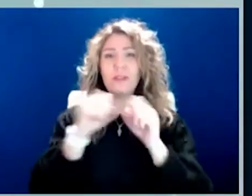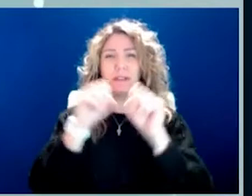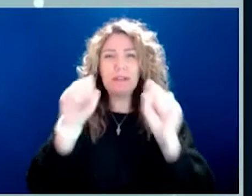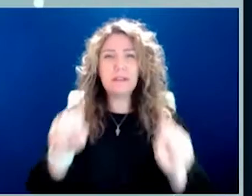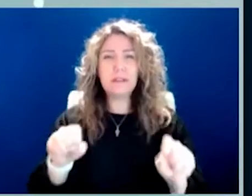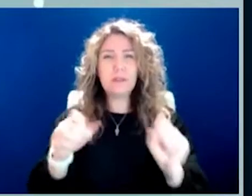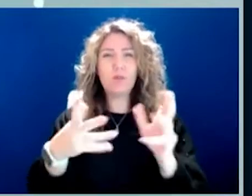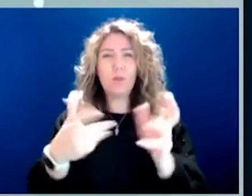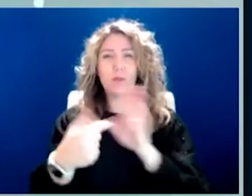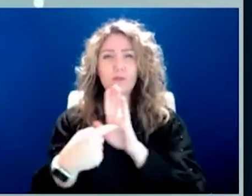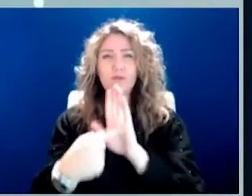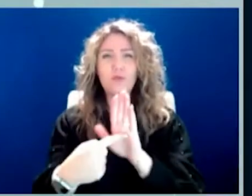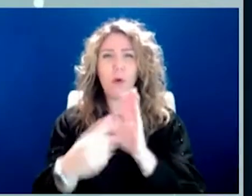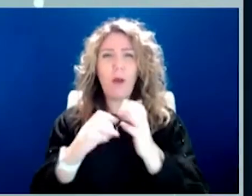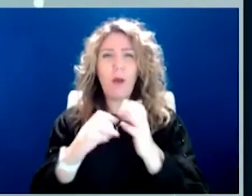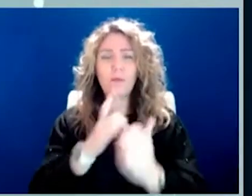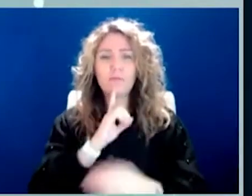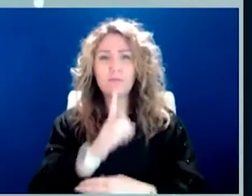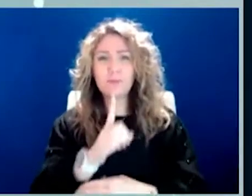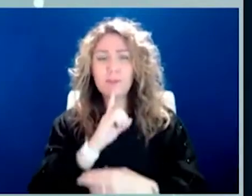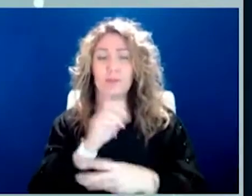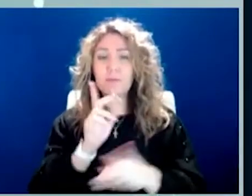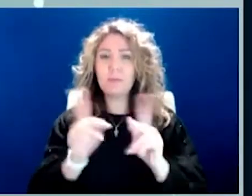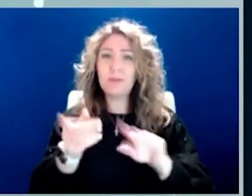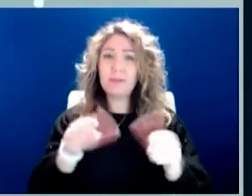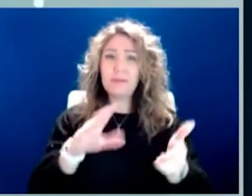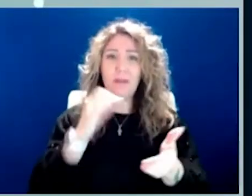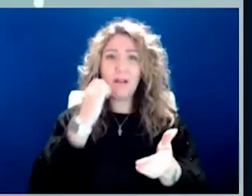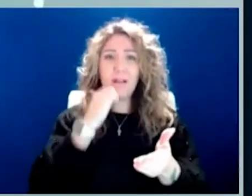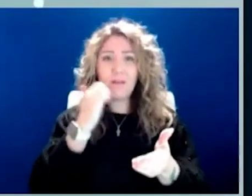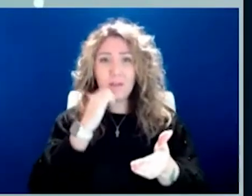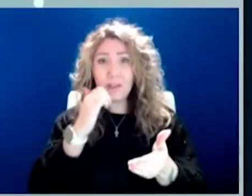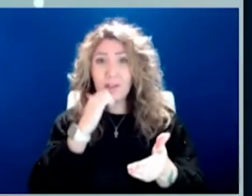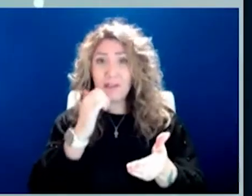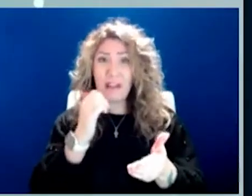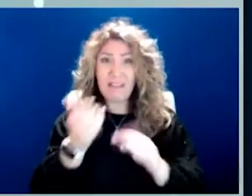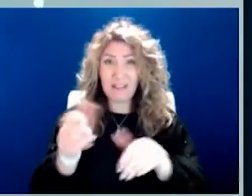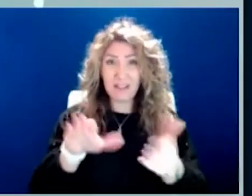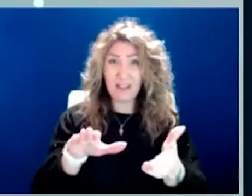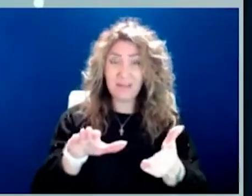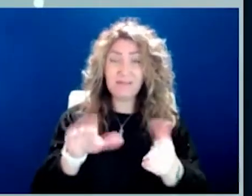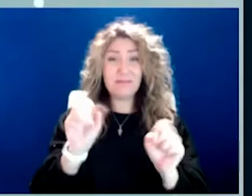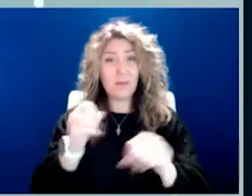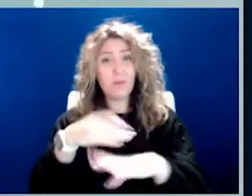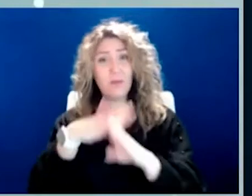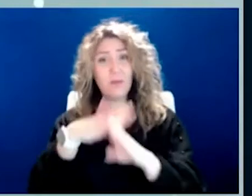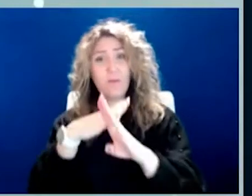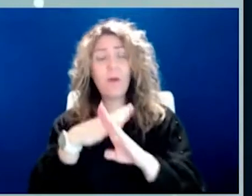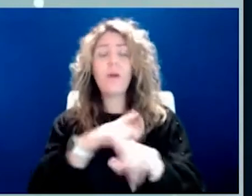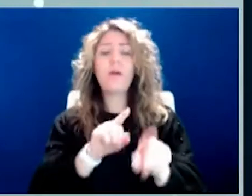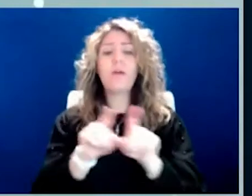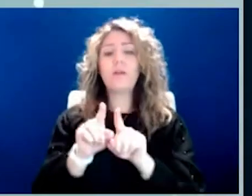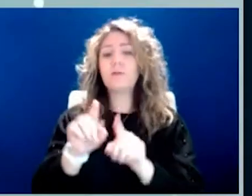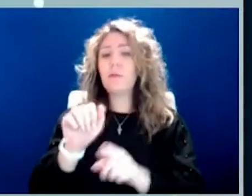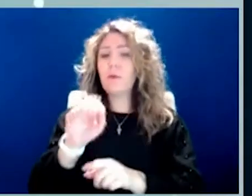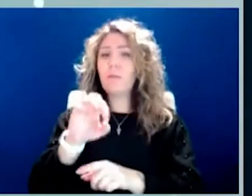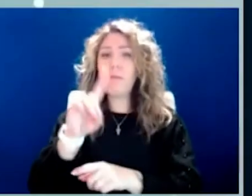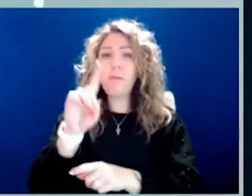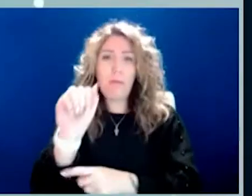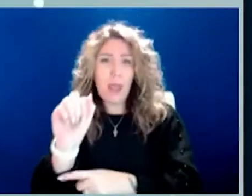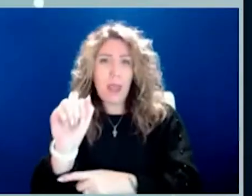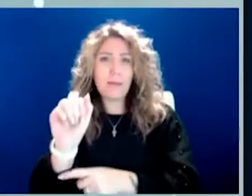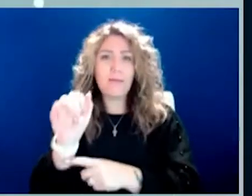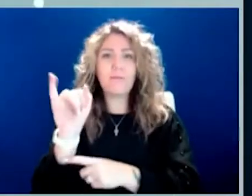dying daily, and most of these deaths are preventable. Plus, Amanda Cackler, Director of Infection Prevention and Control, she is back to help us better